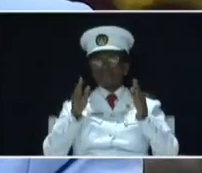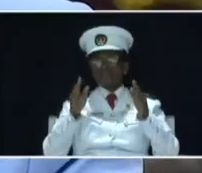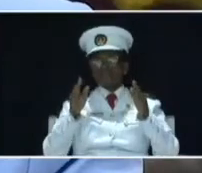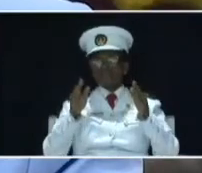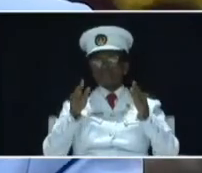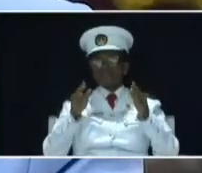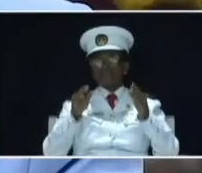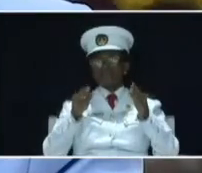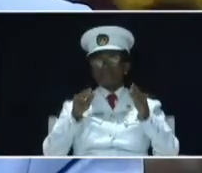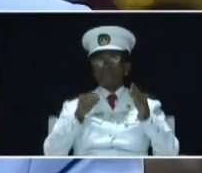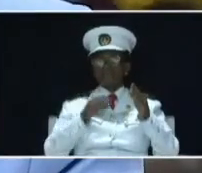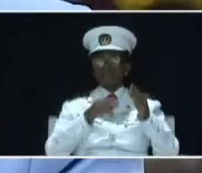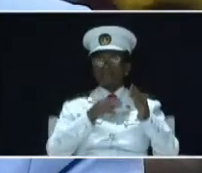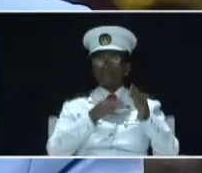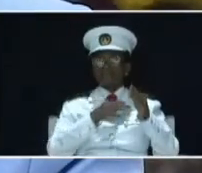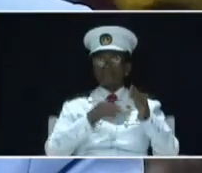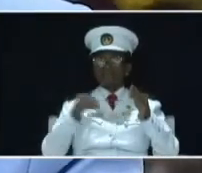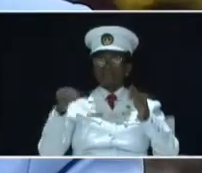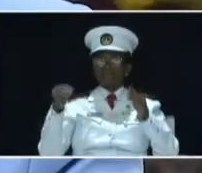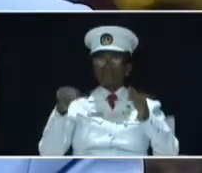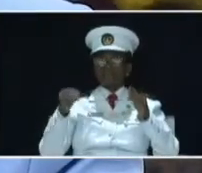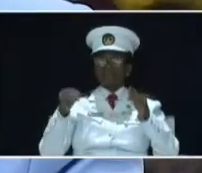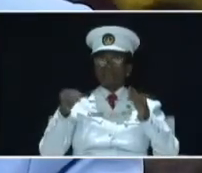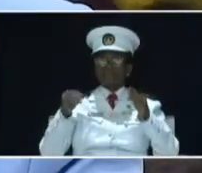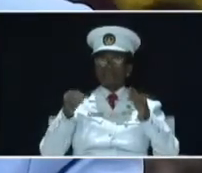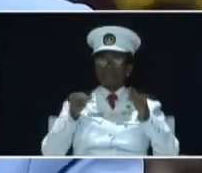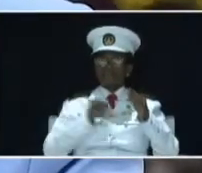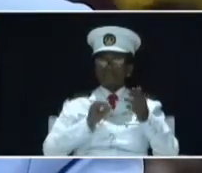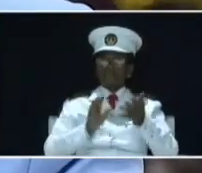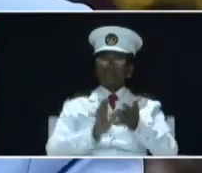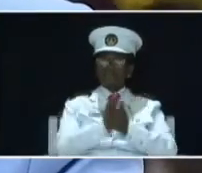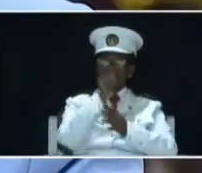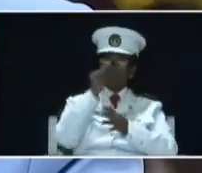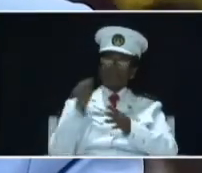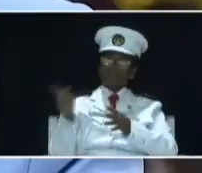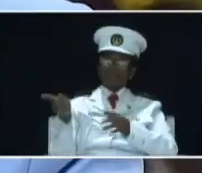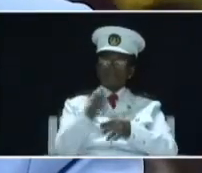And I'm being slow because I believe you are taking notes.